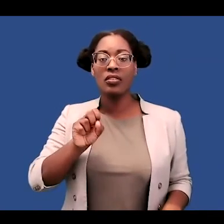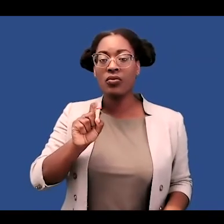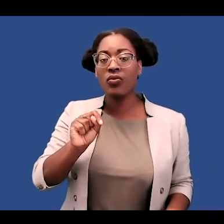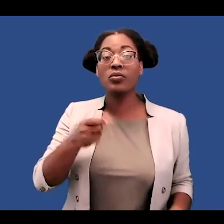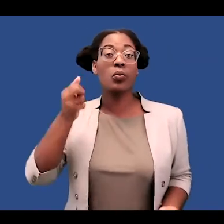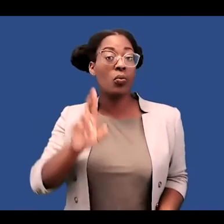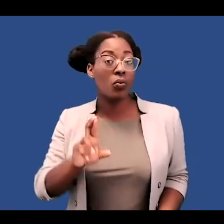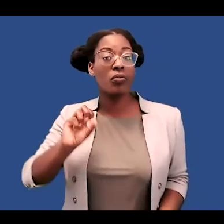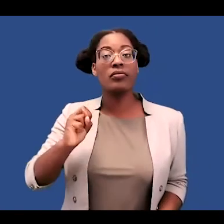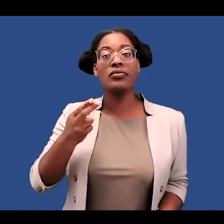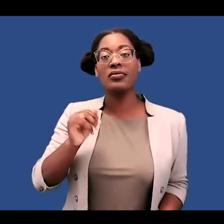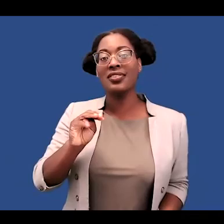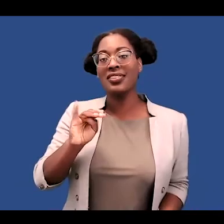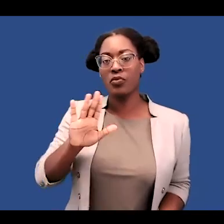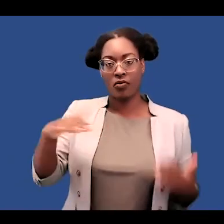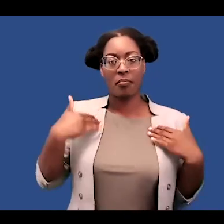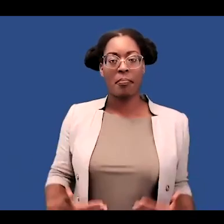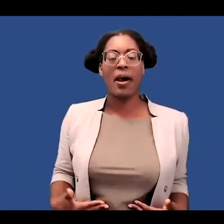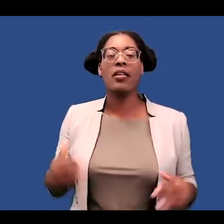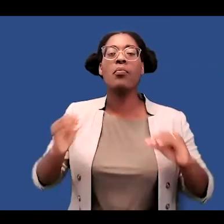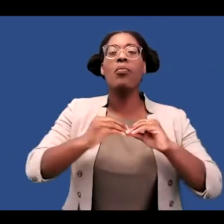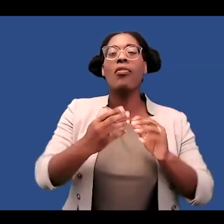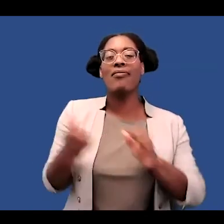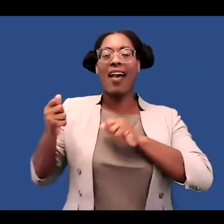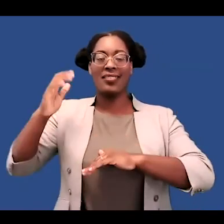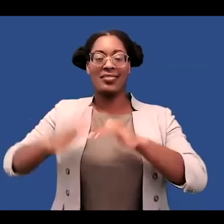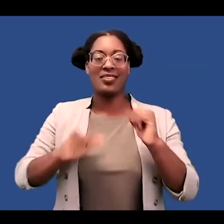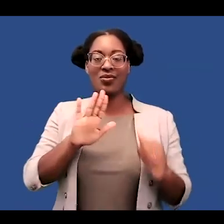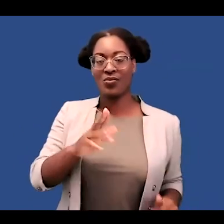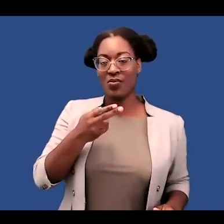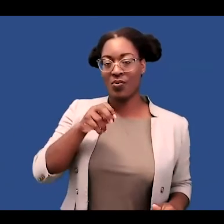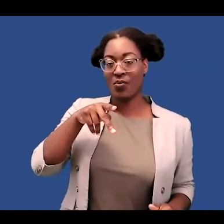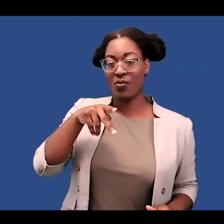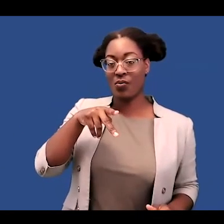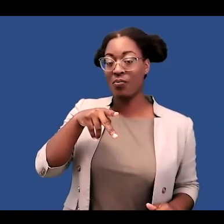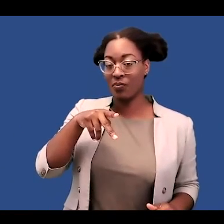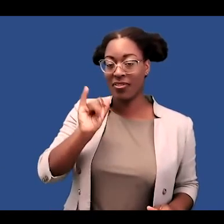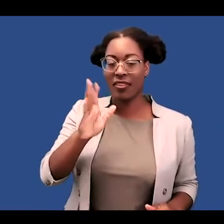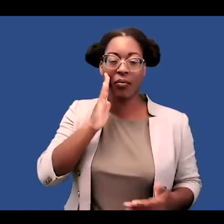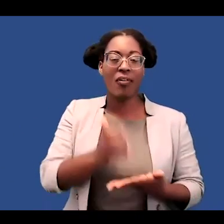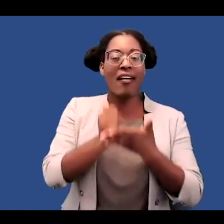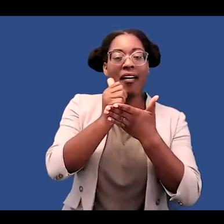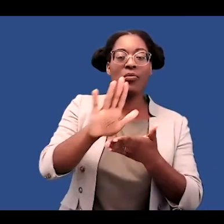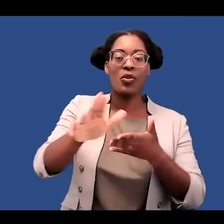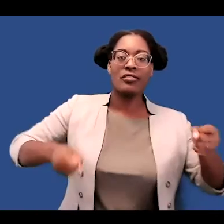body much faster than the normal hooping, whether or not you bend your knees or turn your body in the flow of the